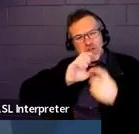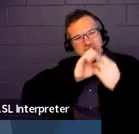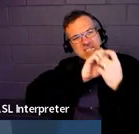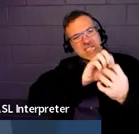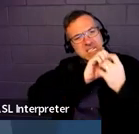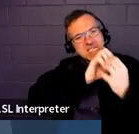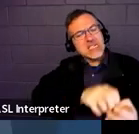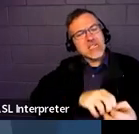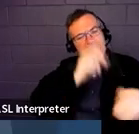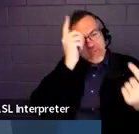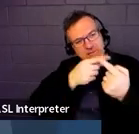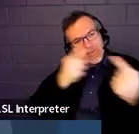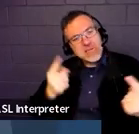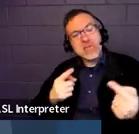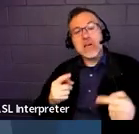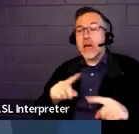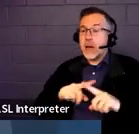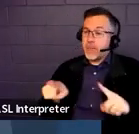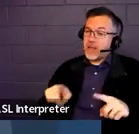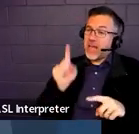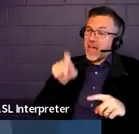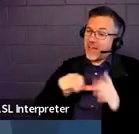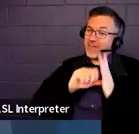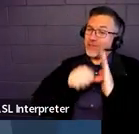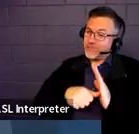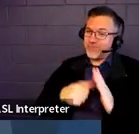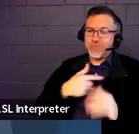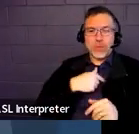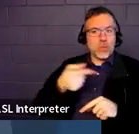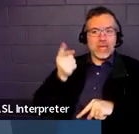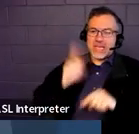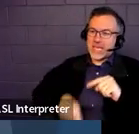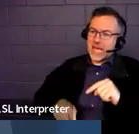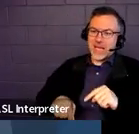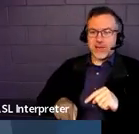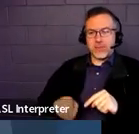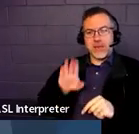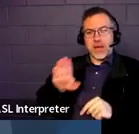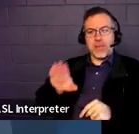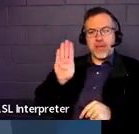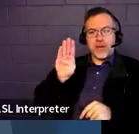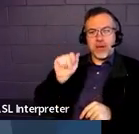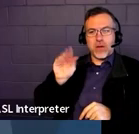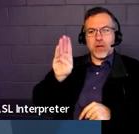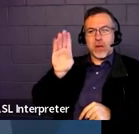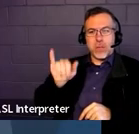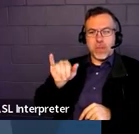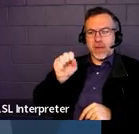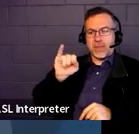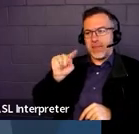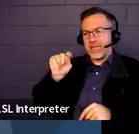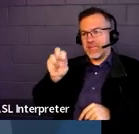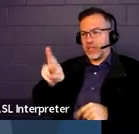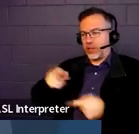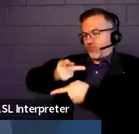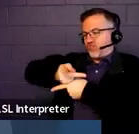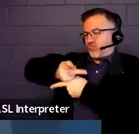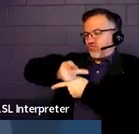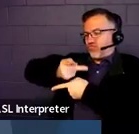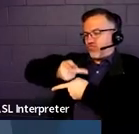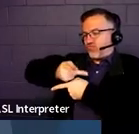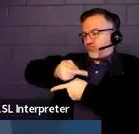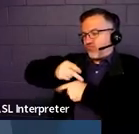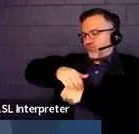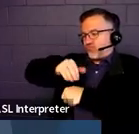But I have to reiterate, we can't babysit. We have to add value to that student's life.